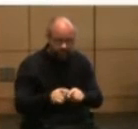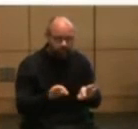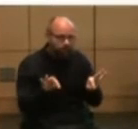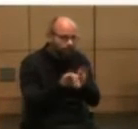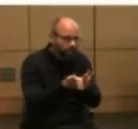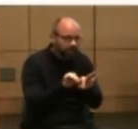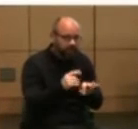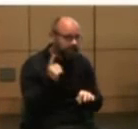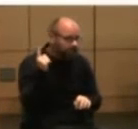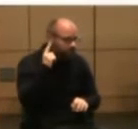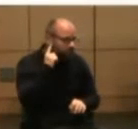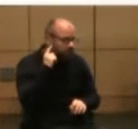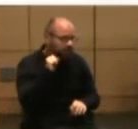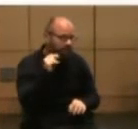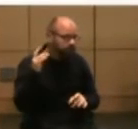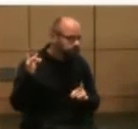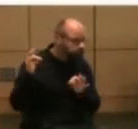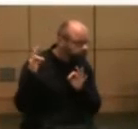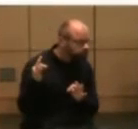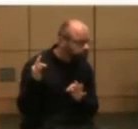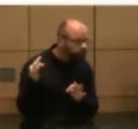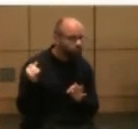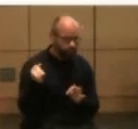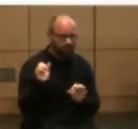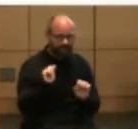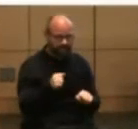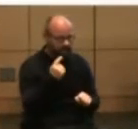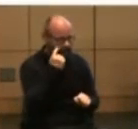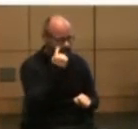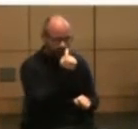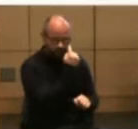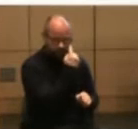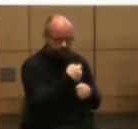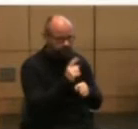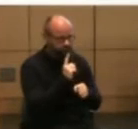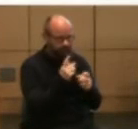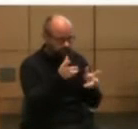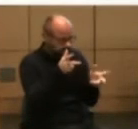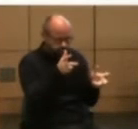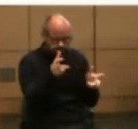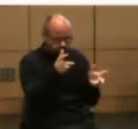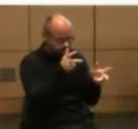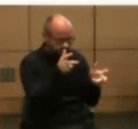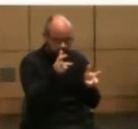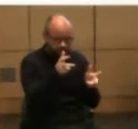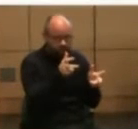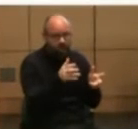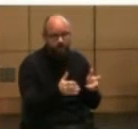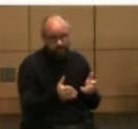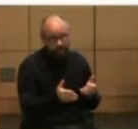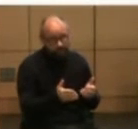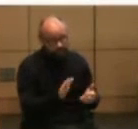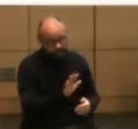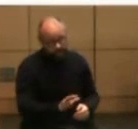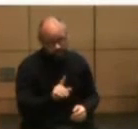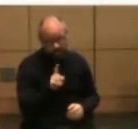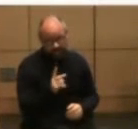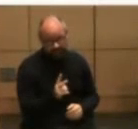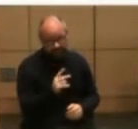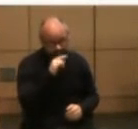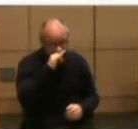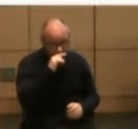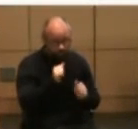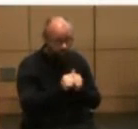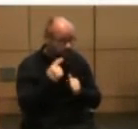not optimized, that we could optimize the vision. And up to half of kids with a hearing loss will have